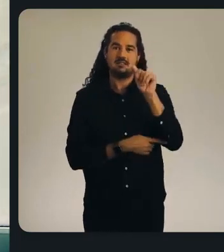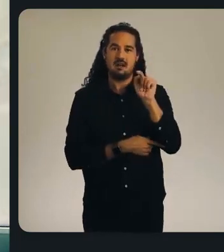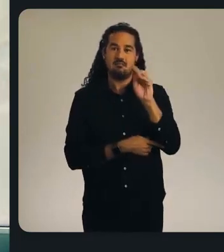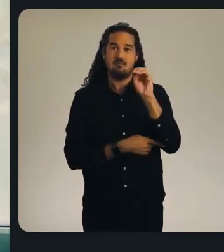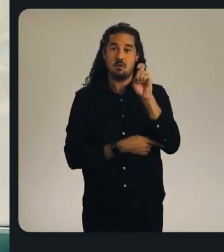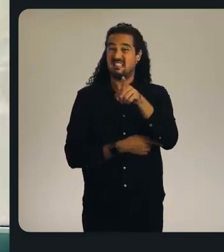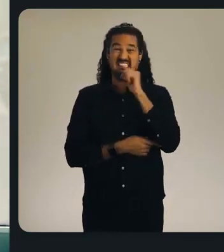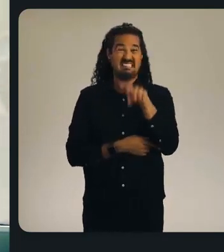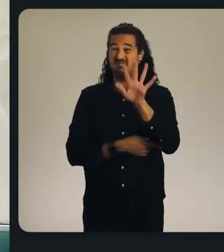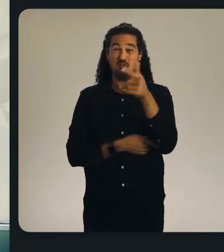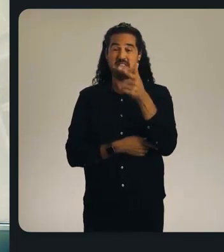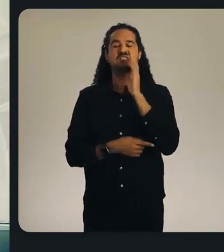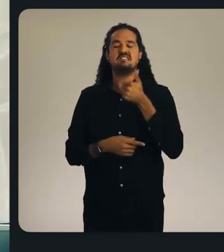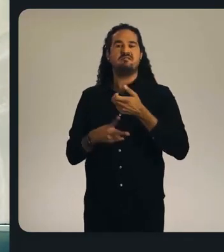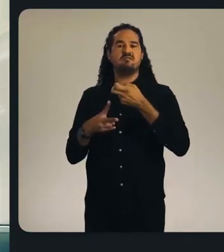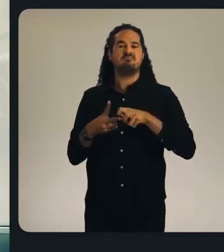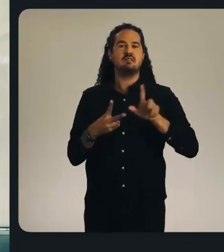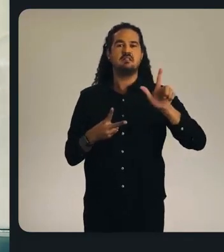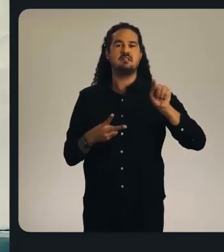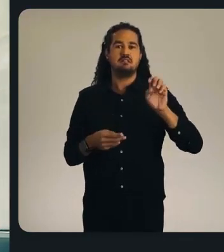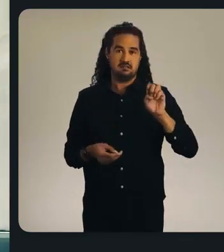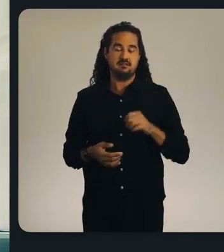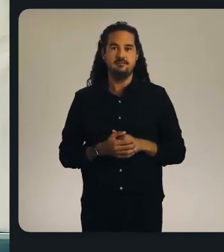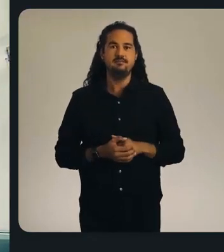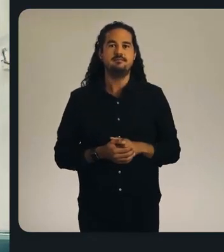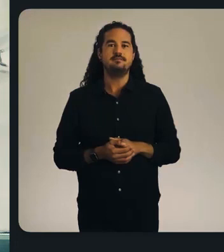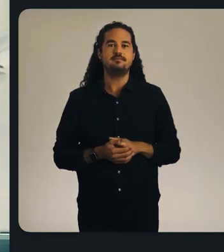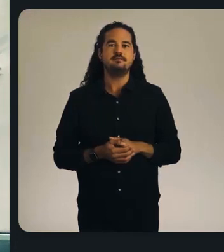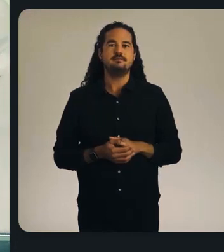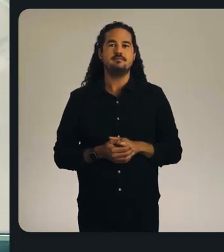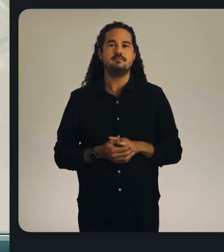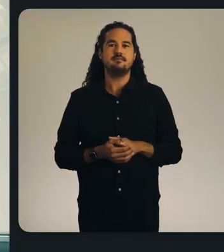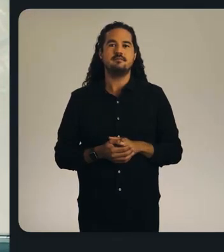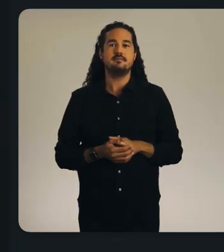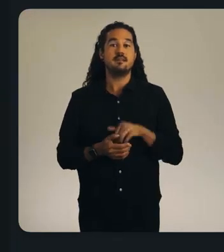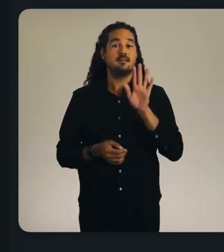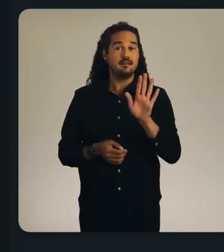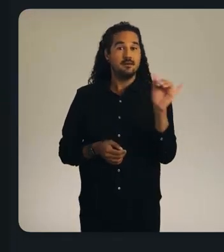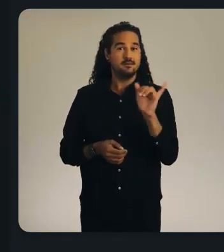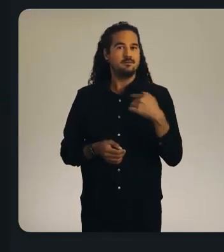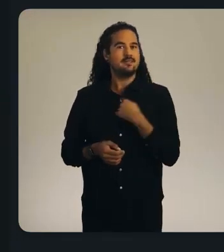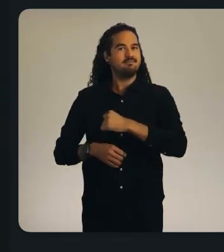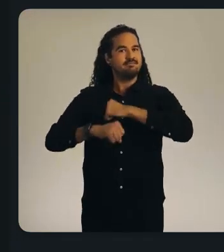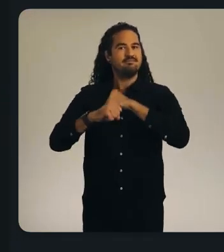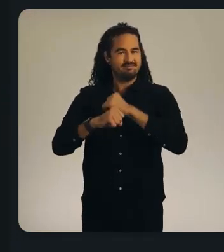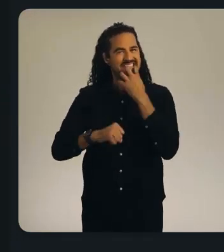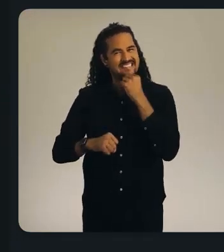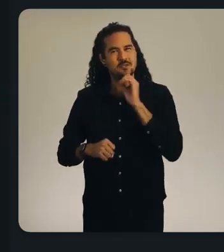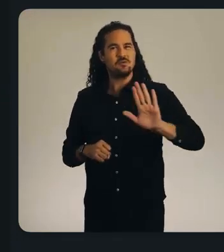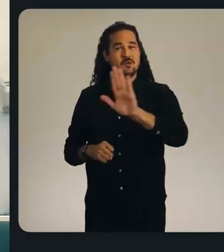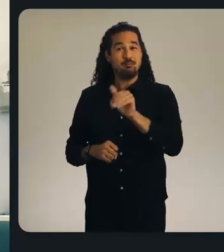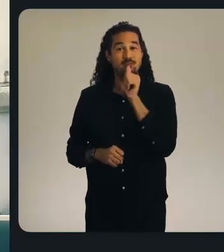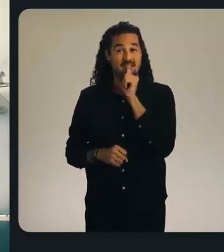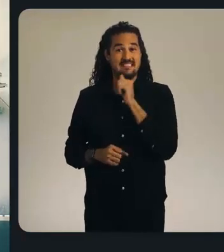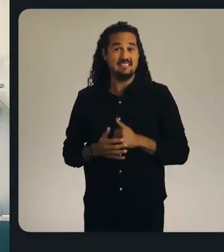by automatically shifting your iPhone to LTE when 5G speeds aren't needed. We also look at every opportunity to improve privacy.